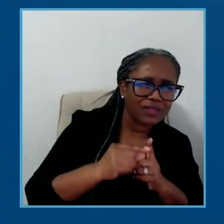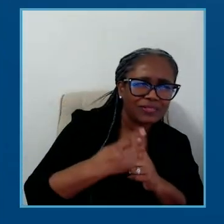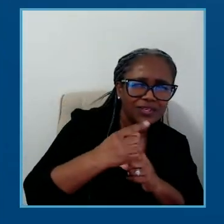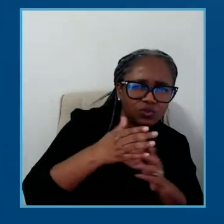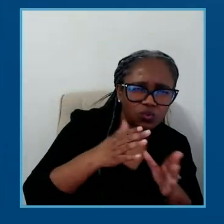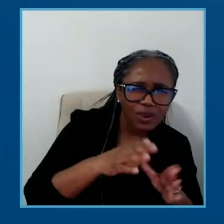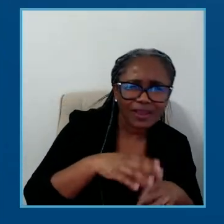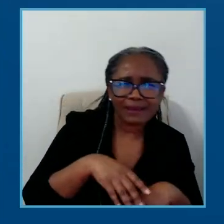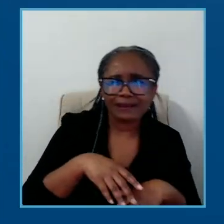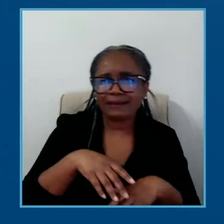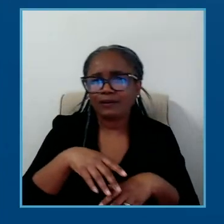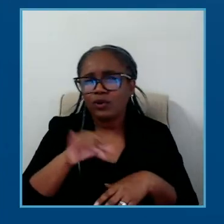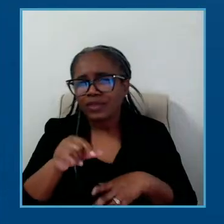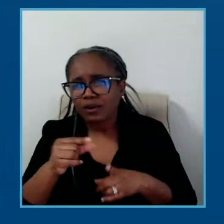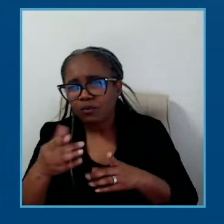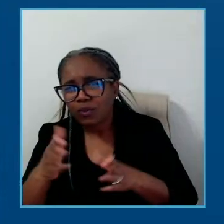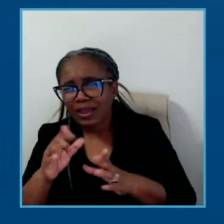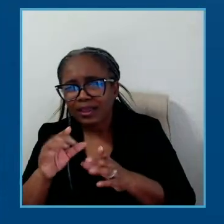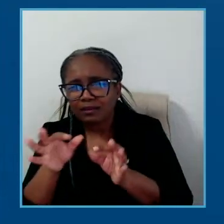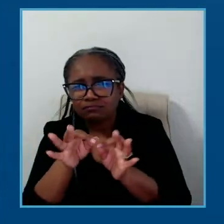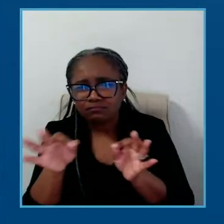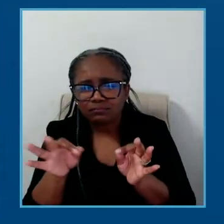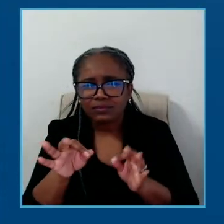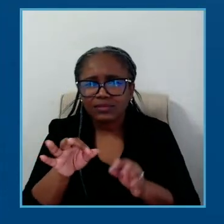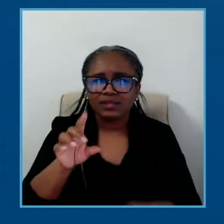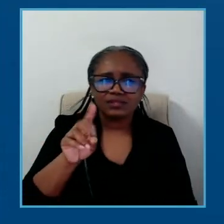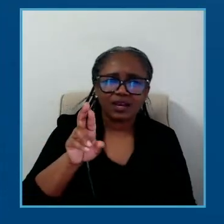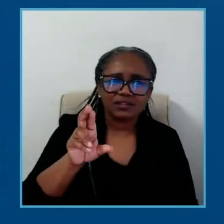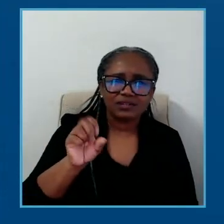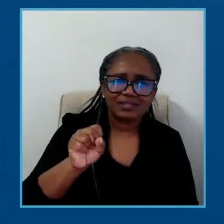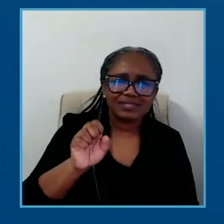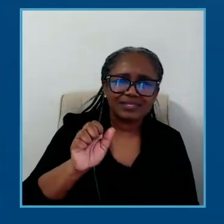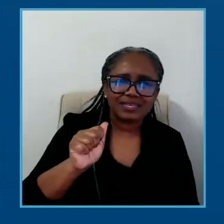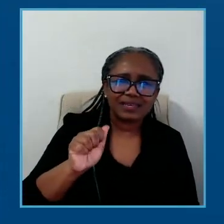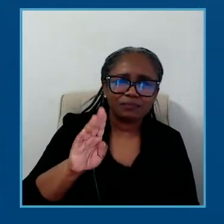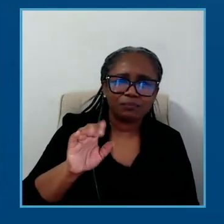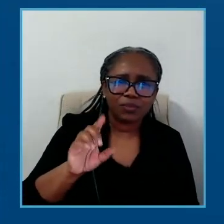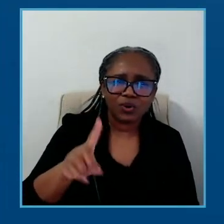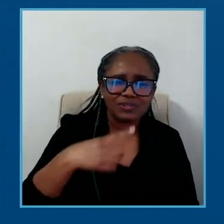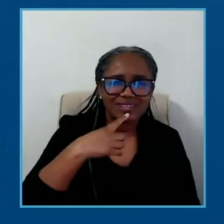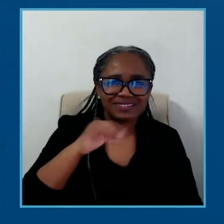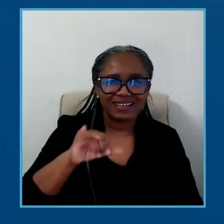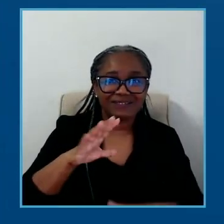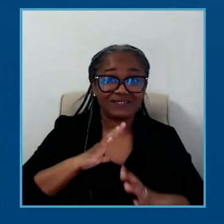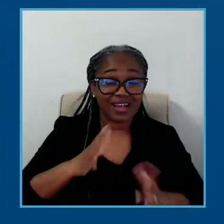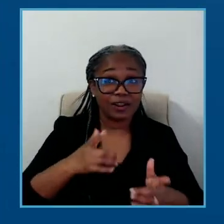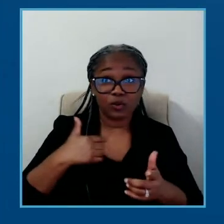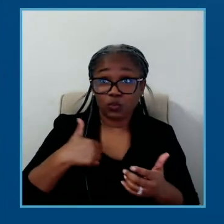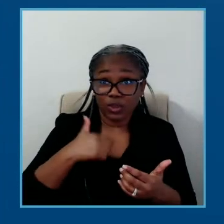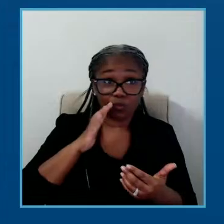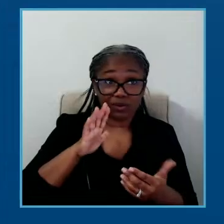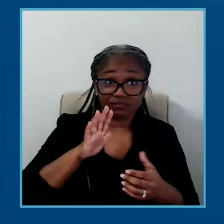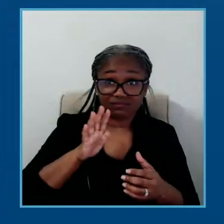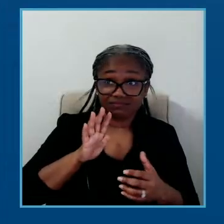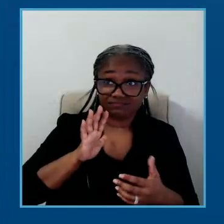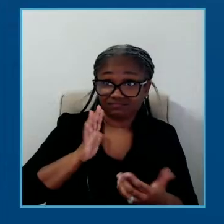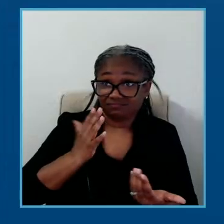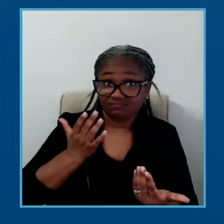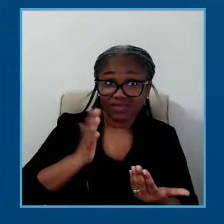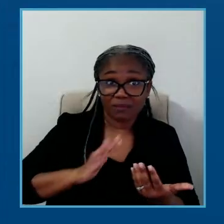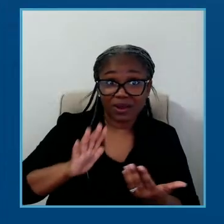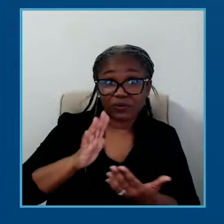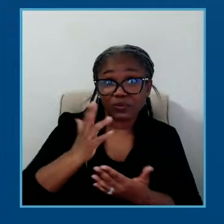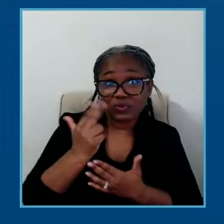fine, we're 13 hours in here at a DNC meeting, and the election was done. It would be